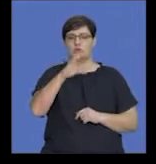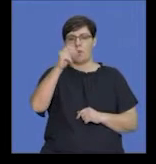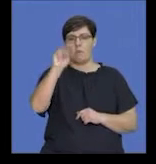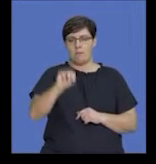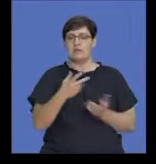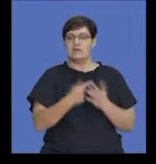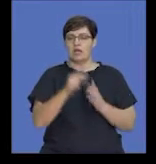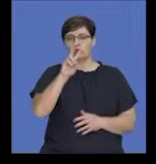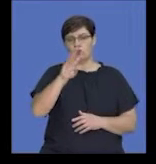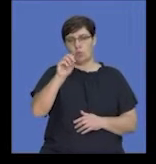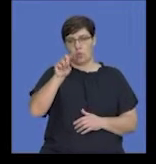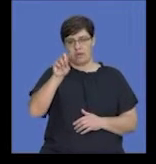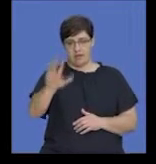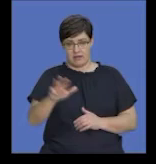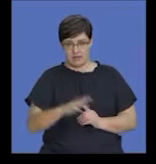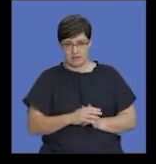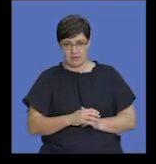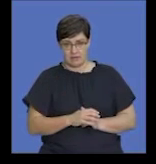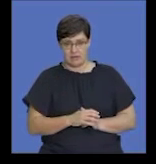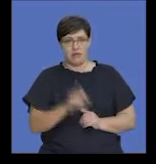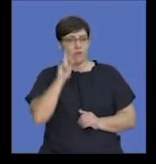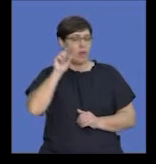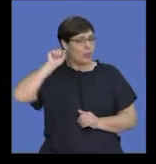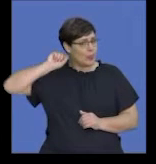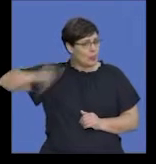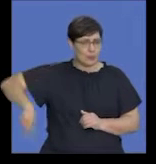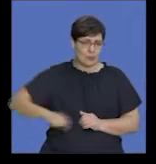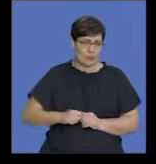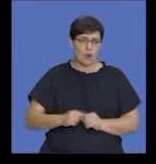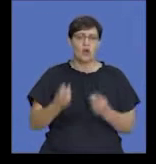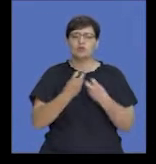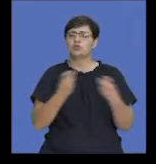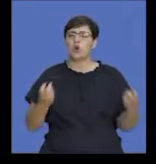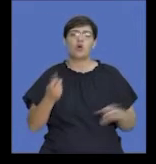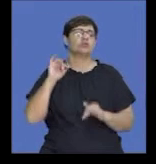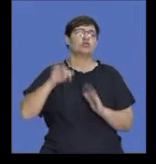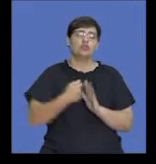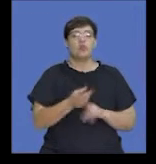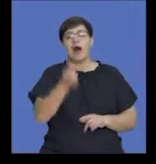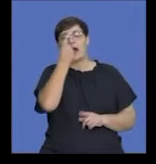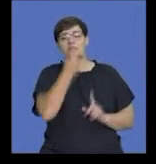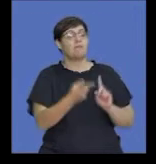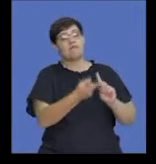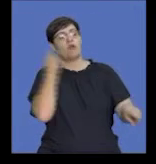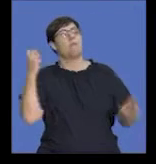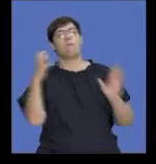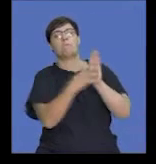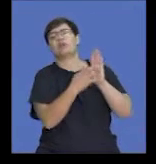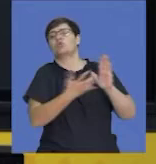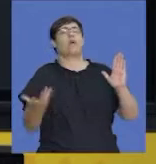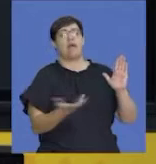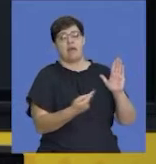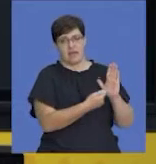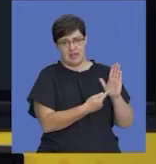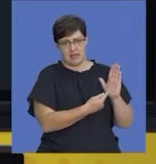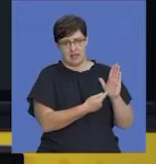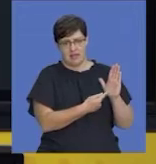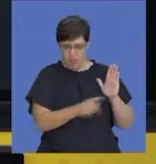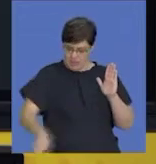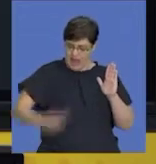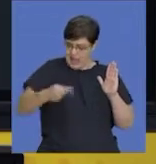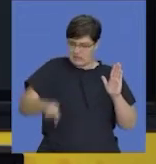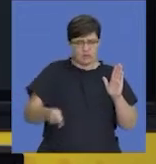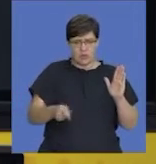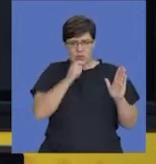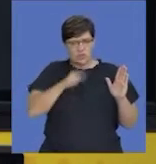it says 2019. You need to ignore that. The source is just there for you to understand where the picture comes from, to acknowledge